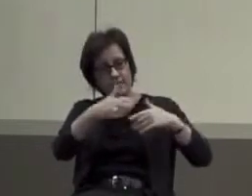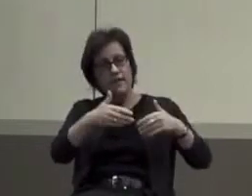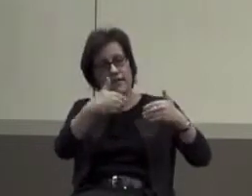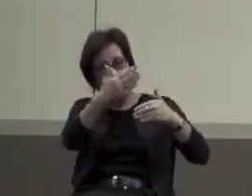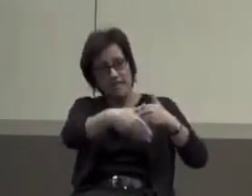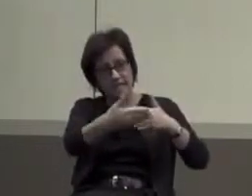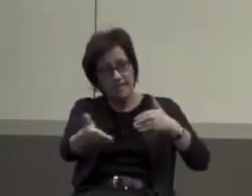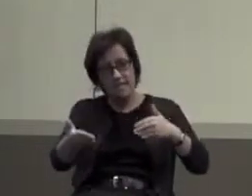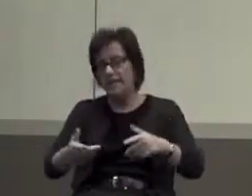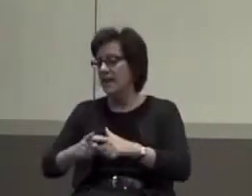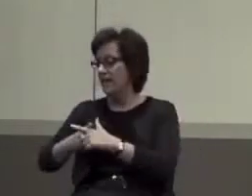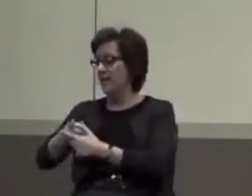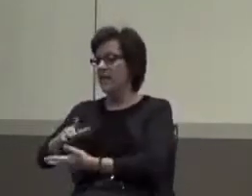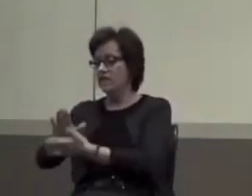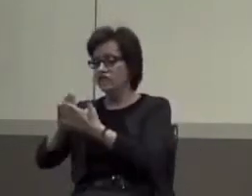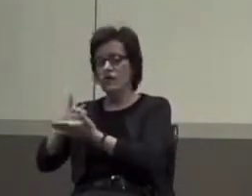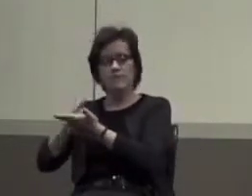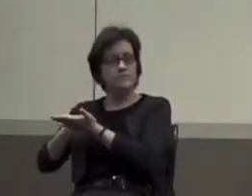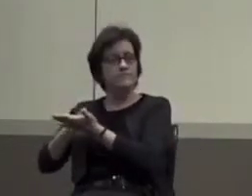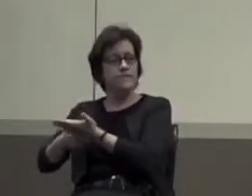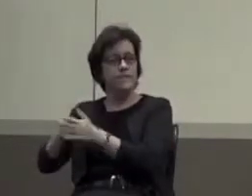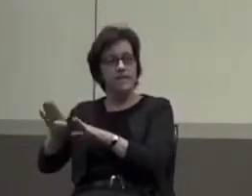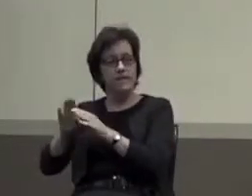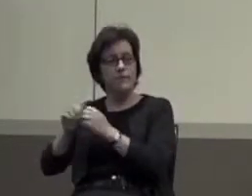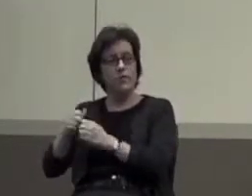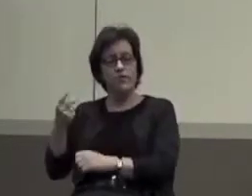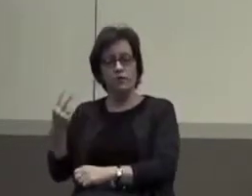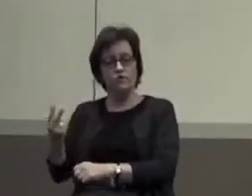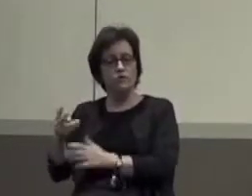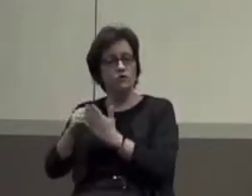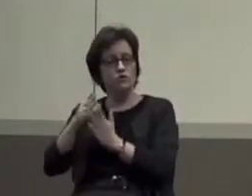can address the behavior with those students.